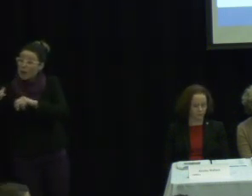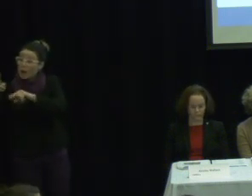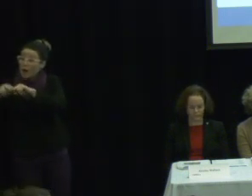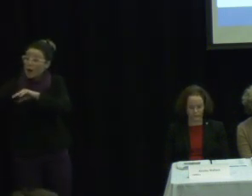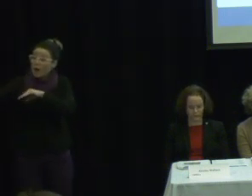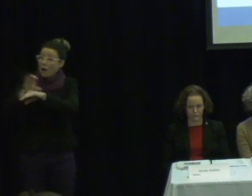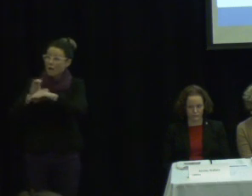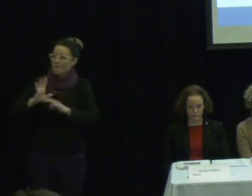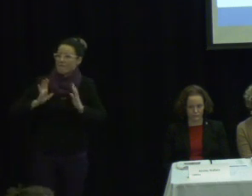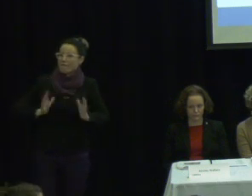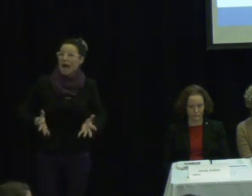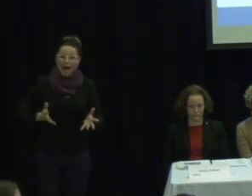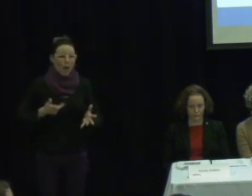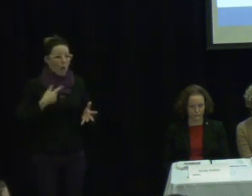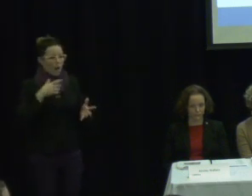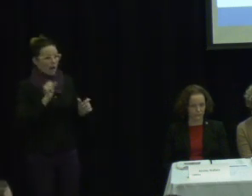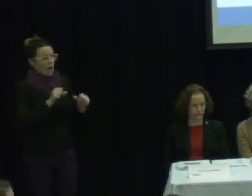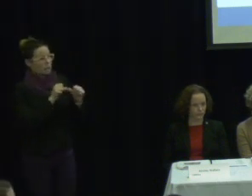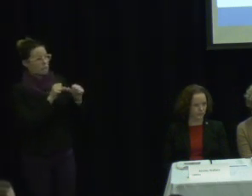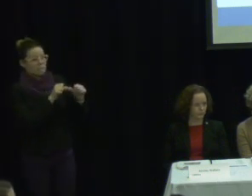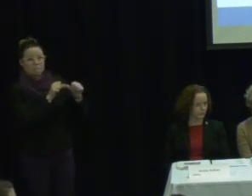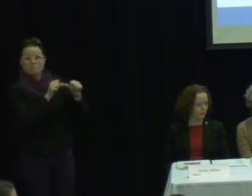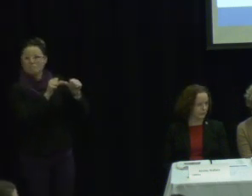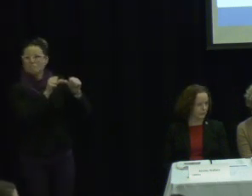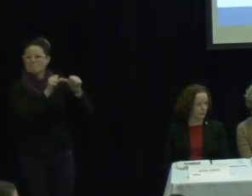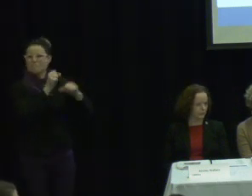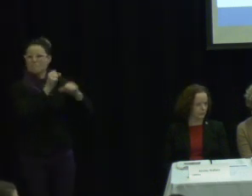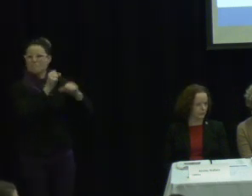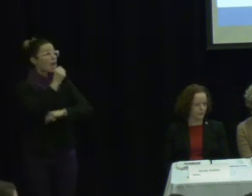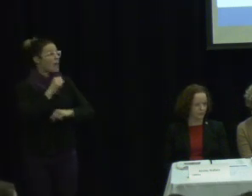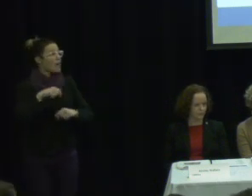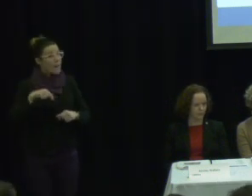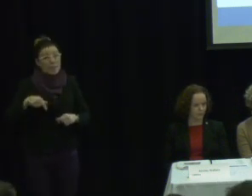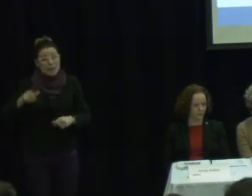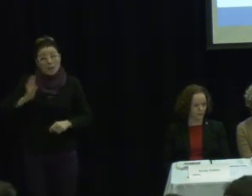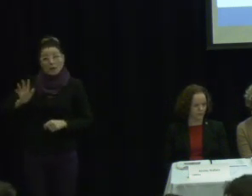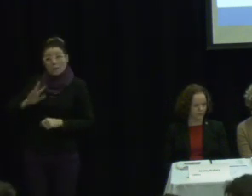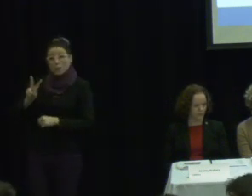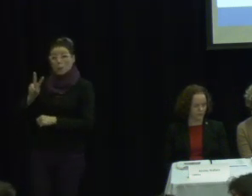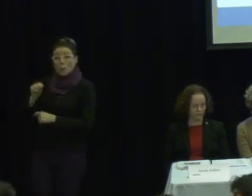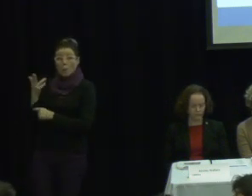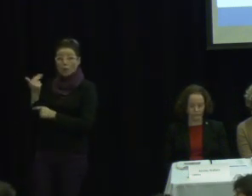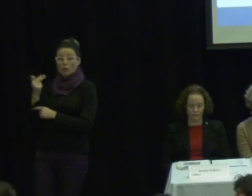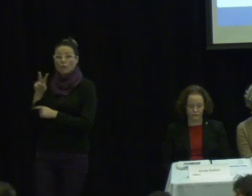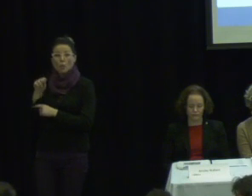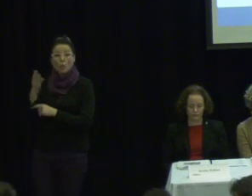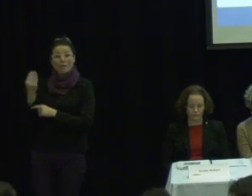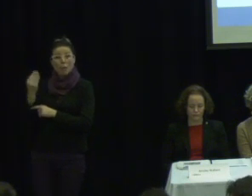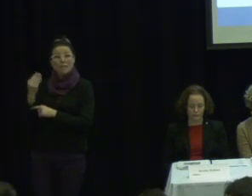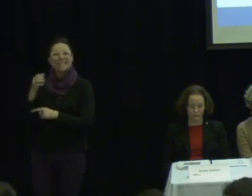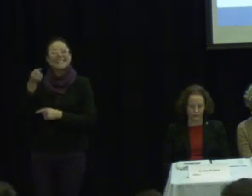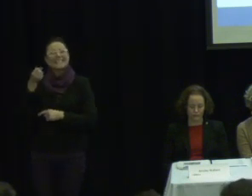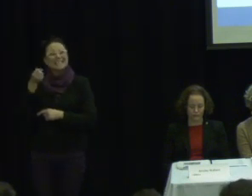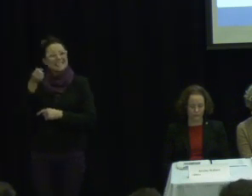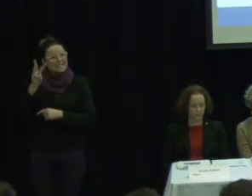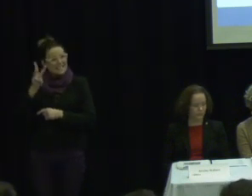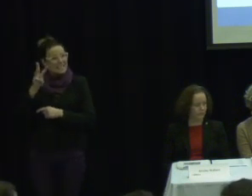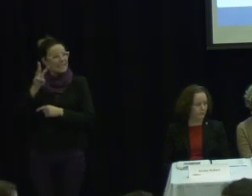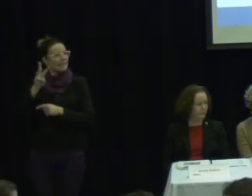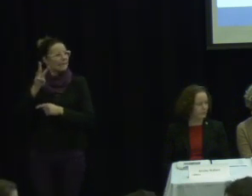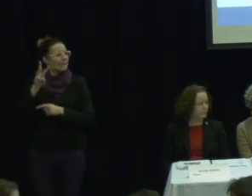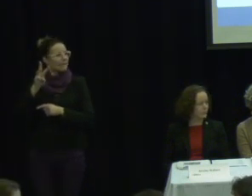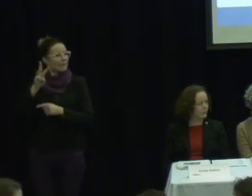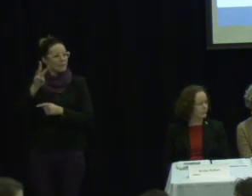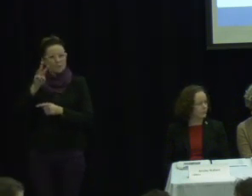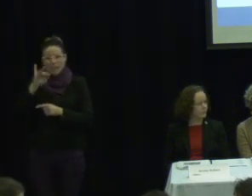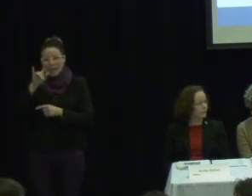news for an organization that was $16 million in the hole in 2013-14. So very, very pleased. And then donations.